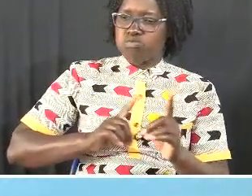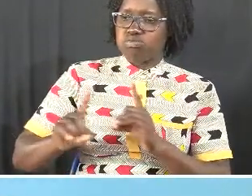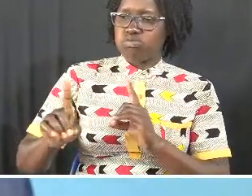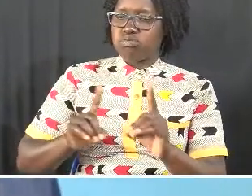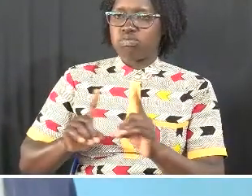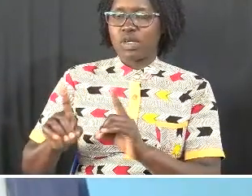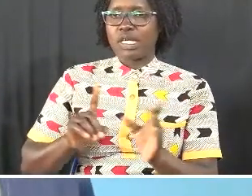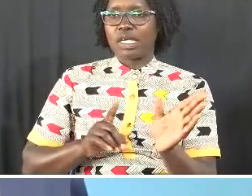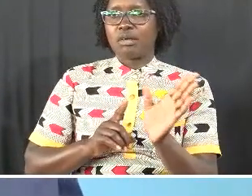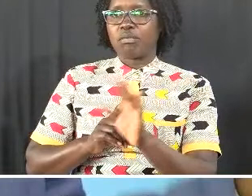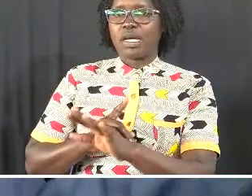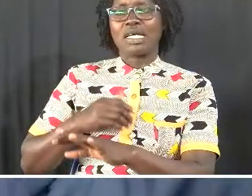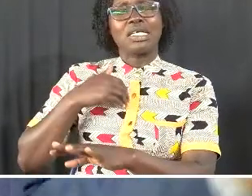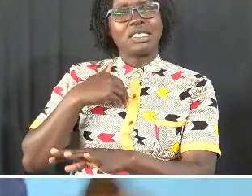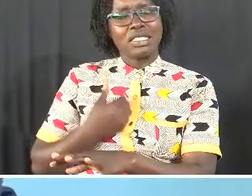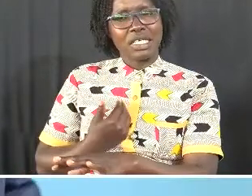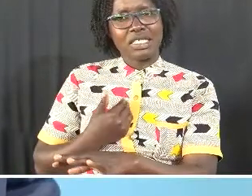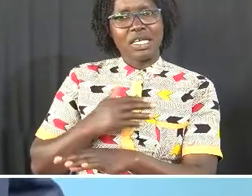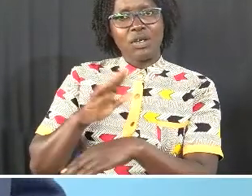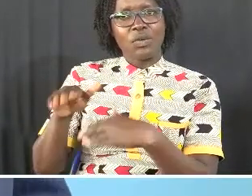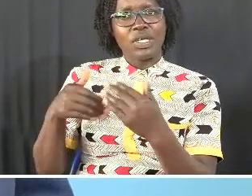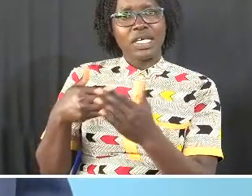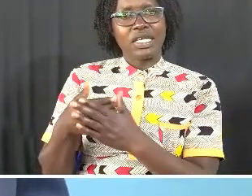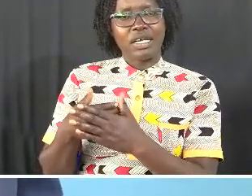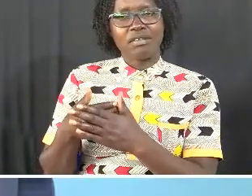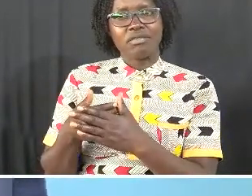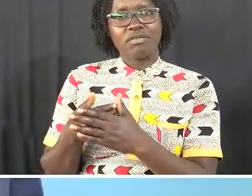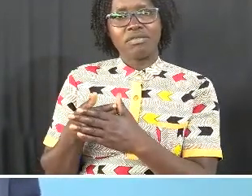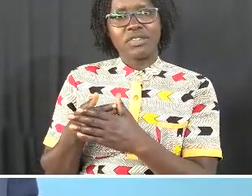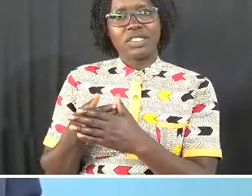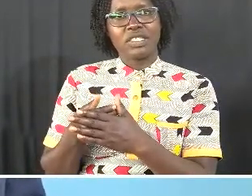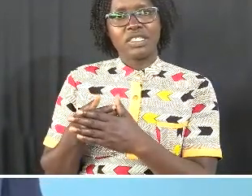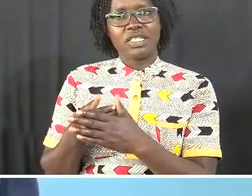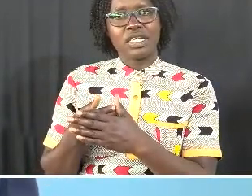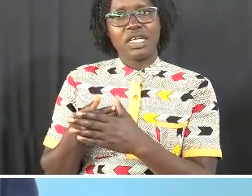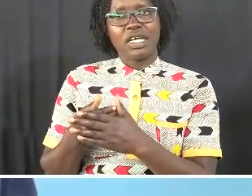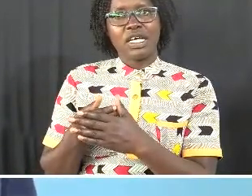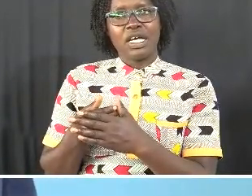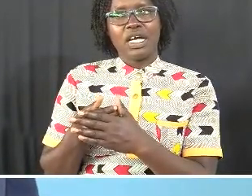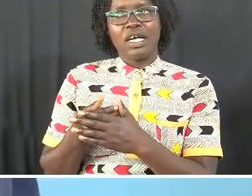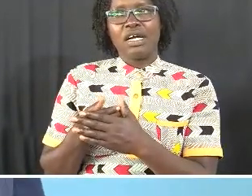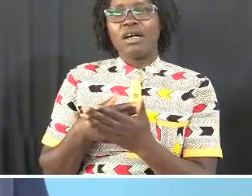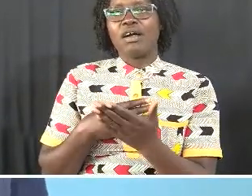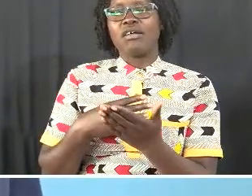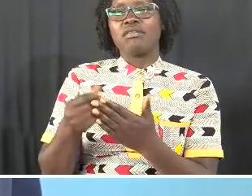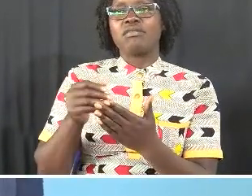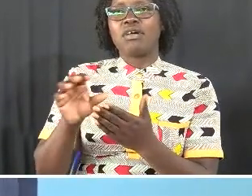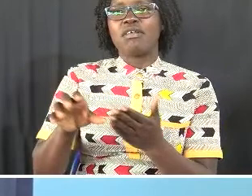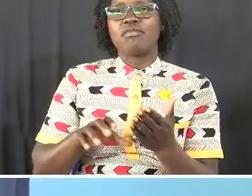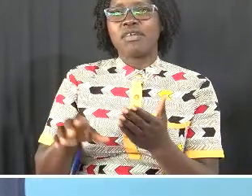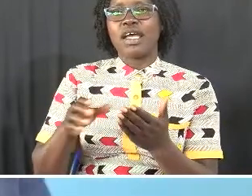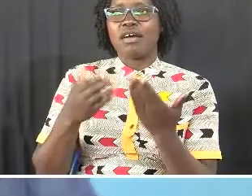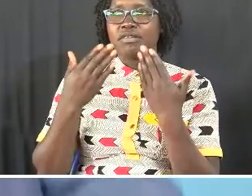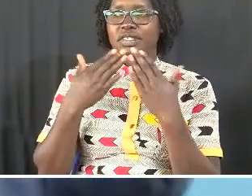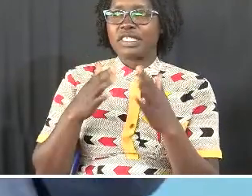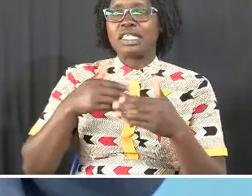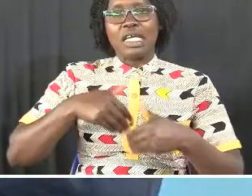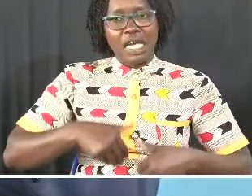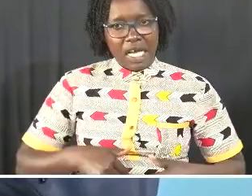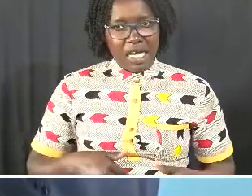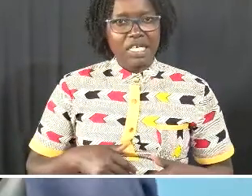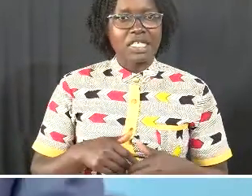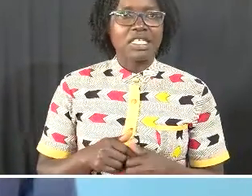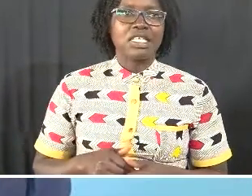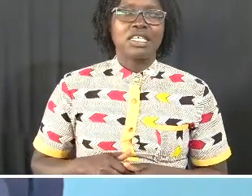when we came back all the way, we arrived in town, the money was over, we are hungry, Vanga Road is